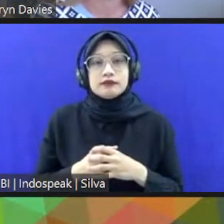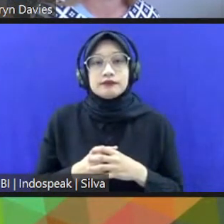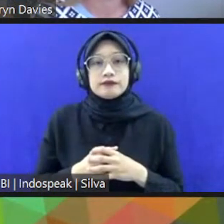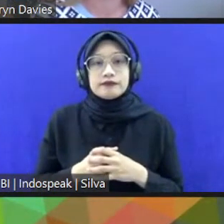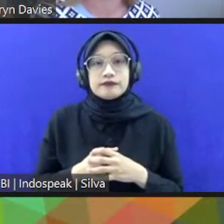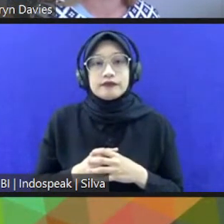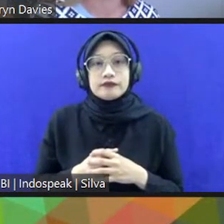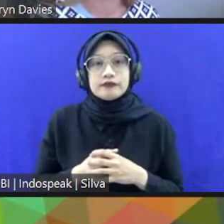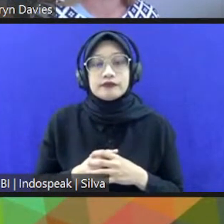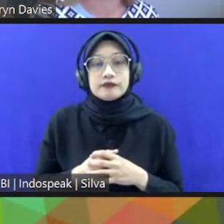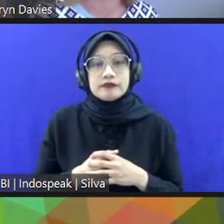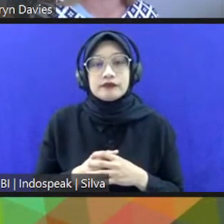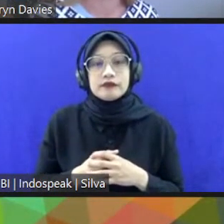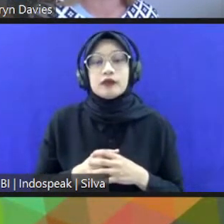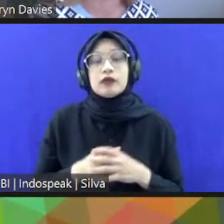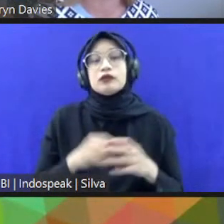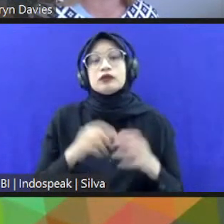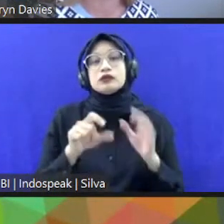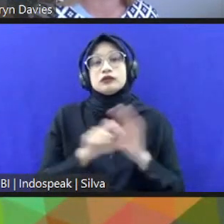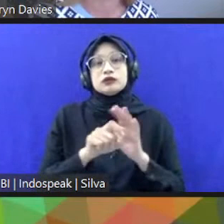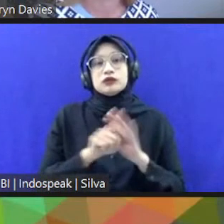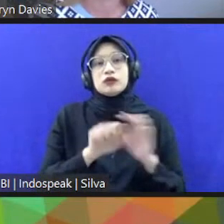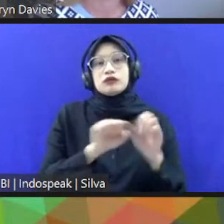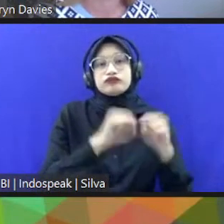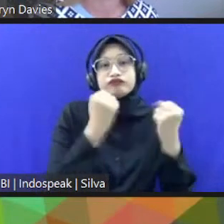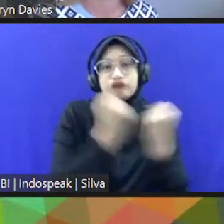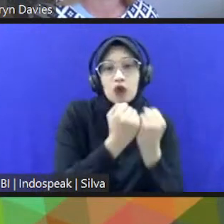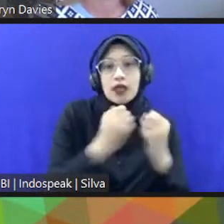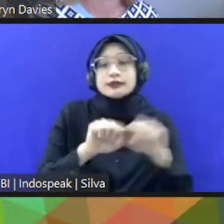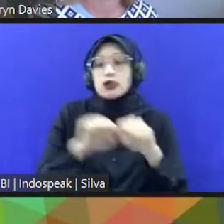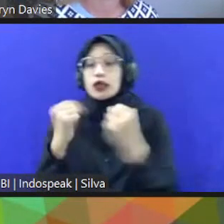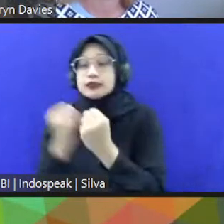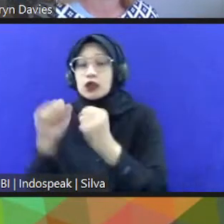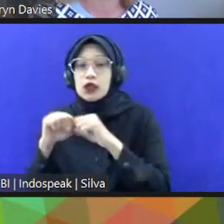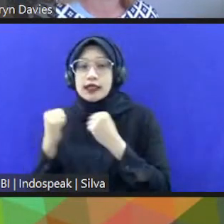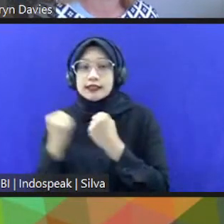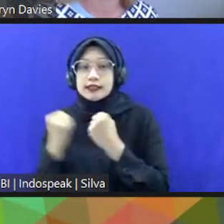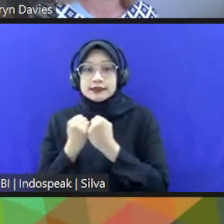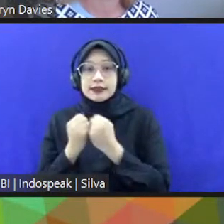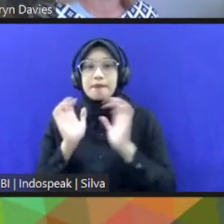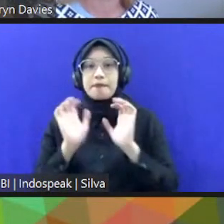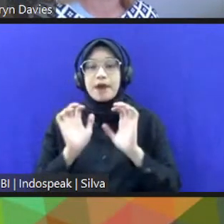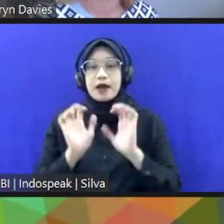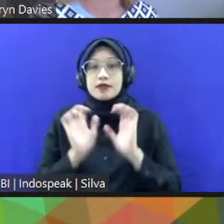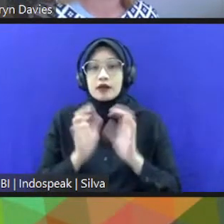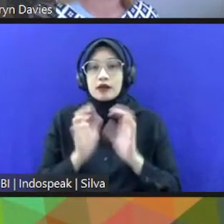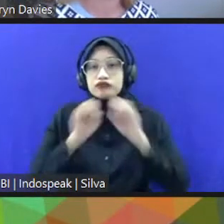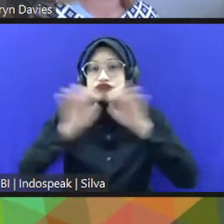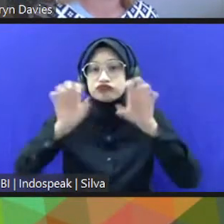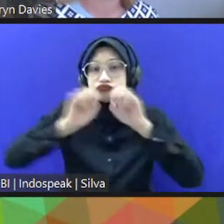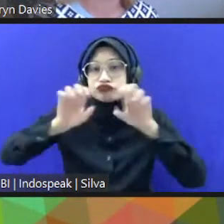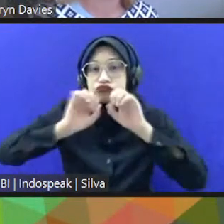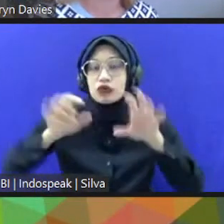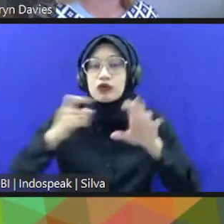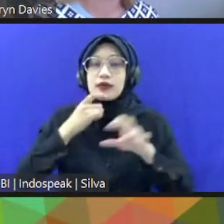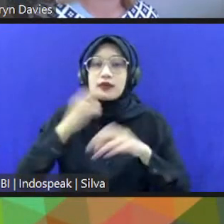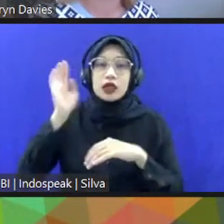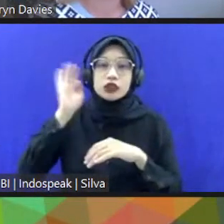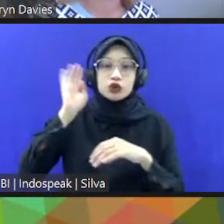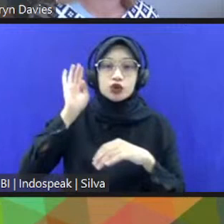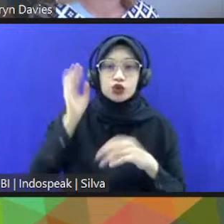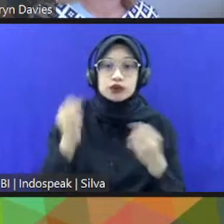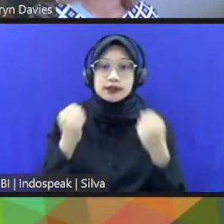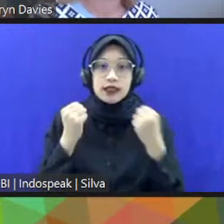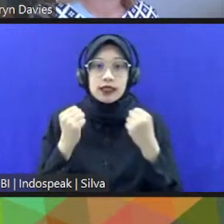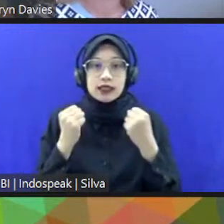the organisational ability to actually mobilise in relation to health issues. It's not like sick people can go and demonstrate in tens